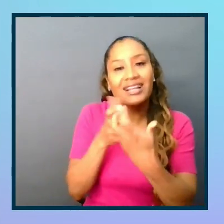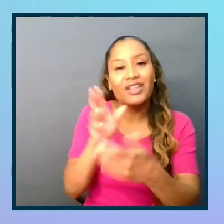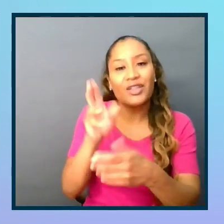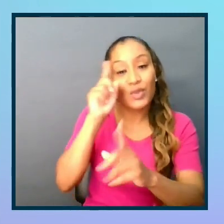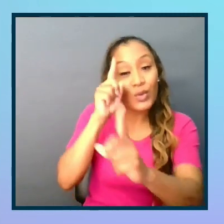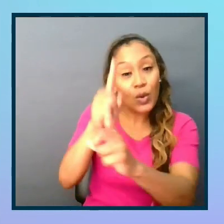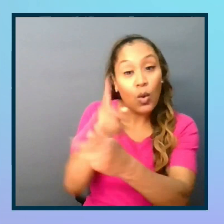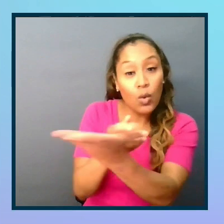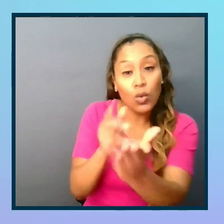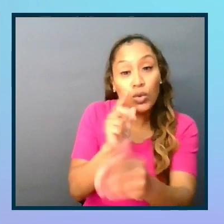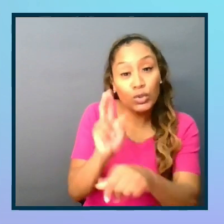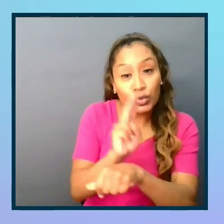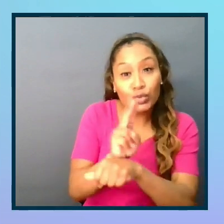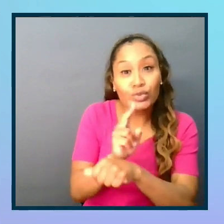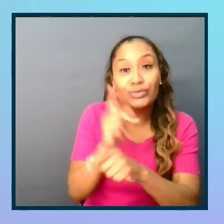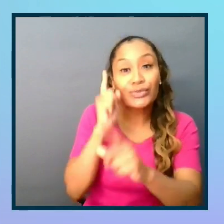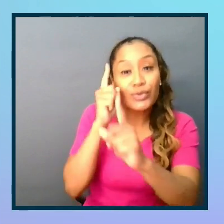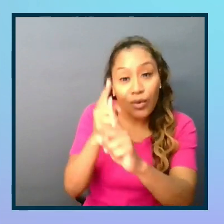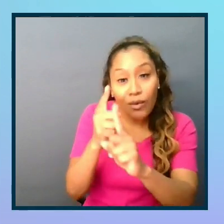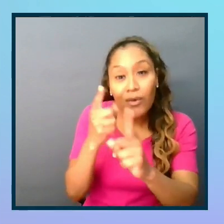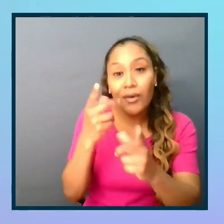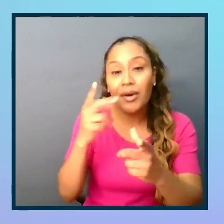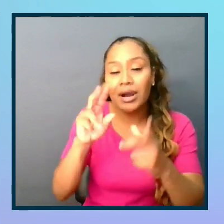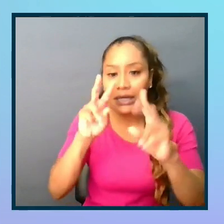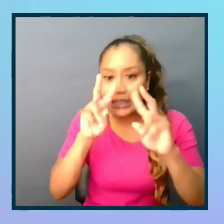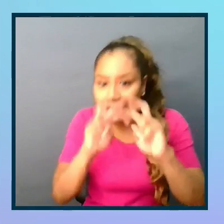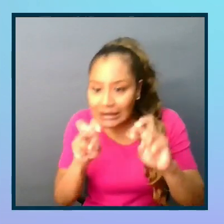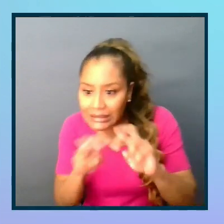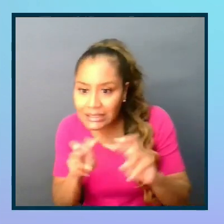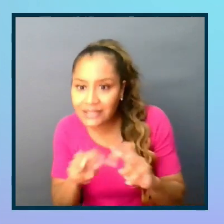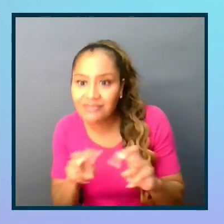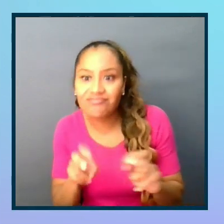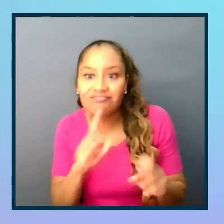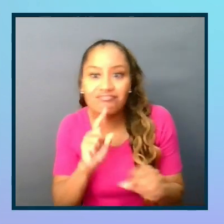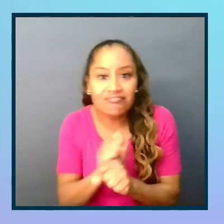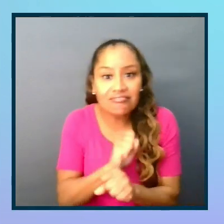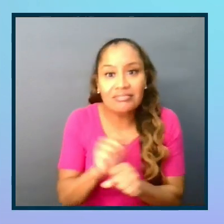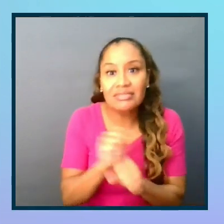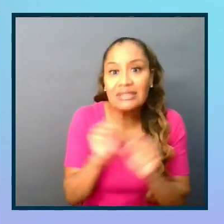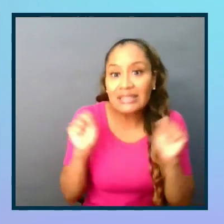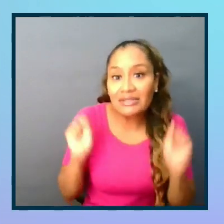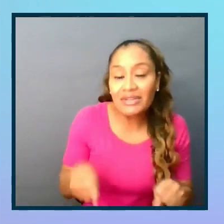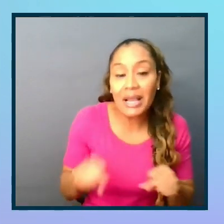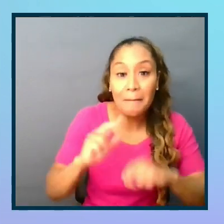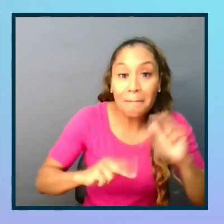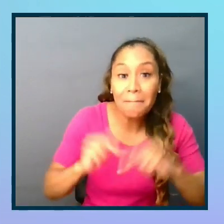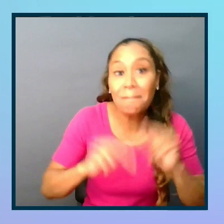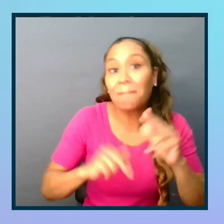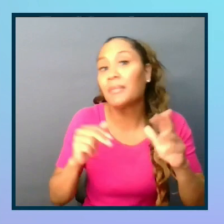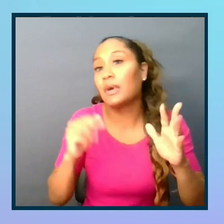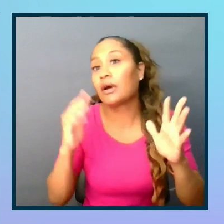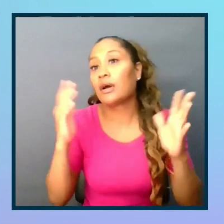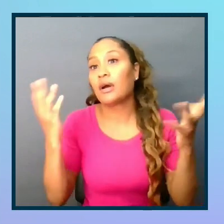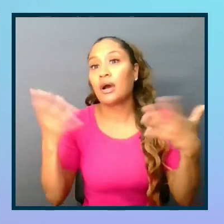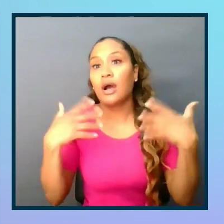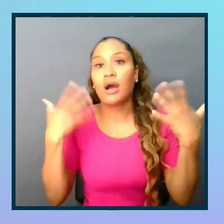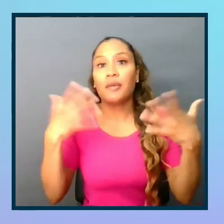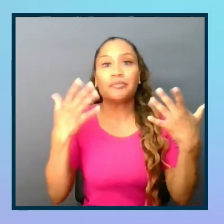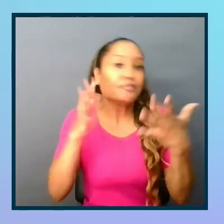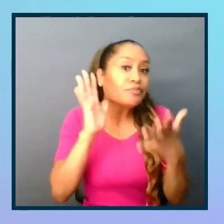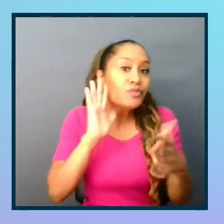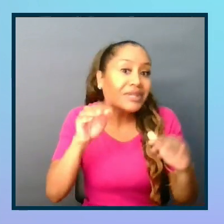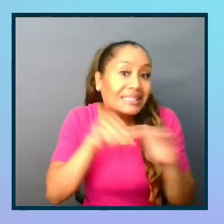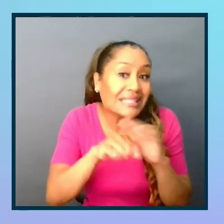to do things like assessing whether or not this is going to be feasible to build, or whether there's going to be